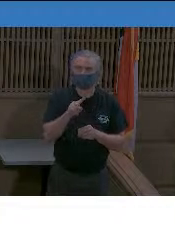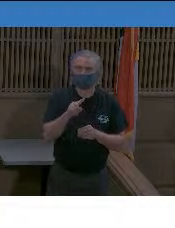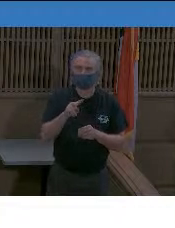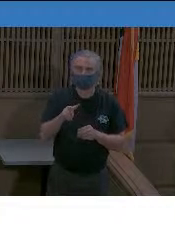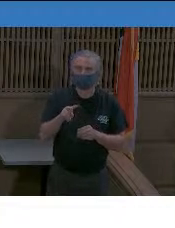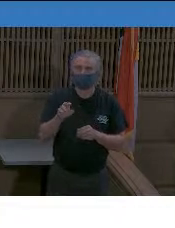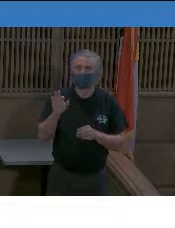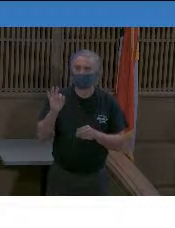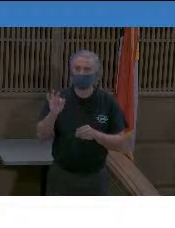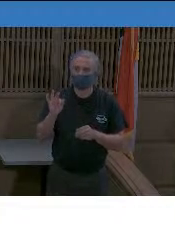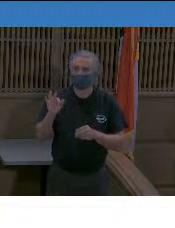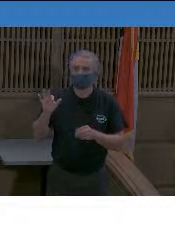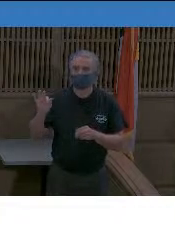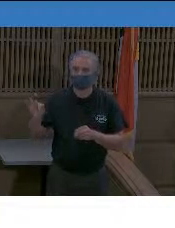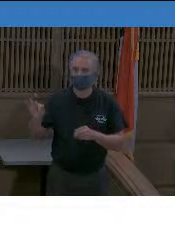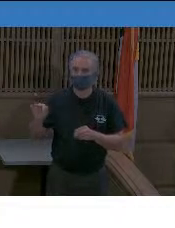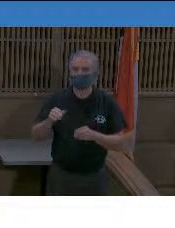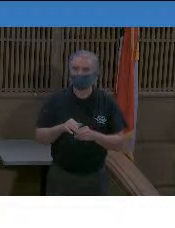229-312-1919,